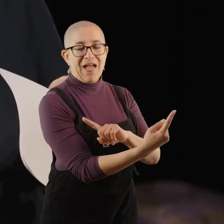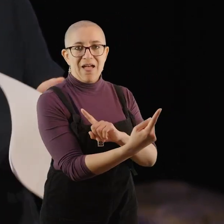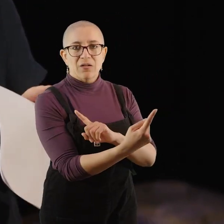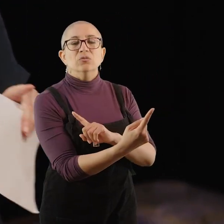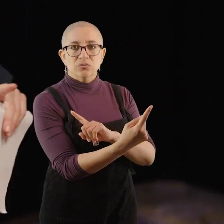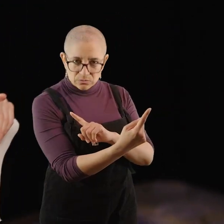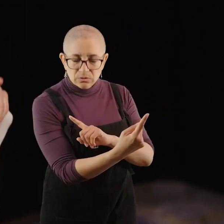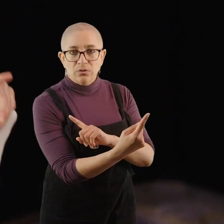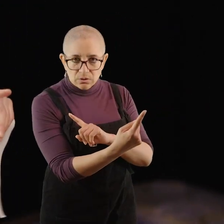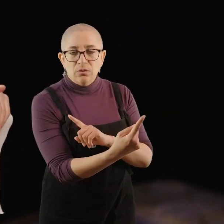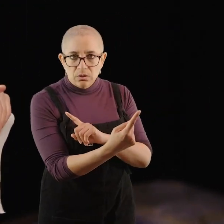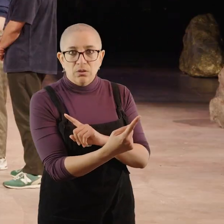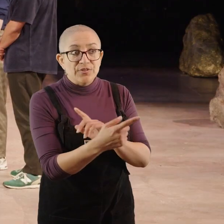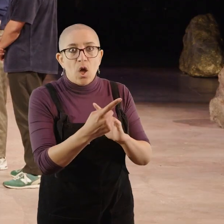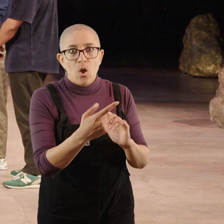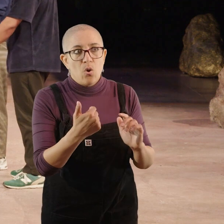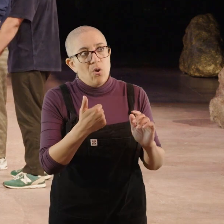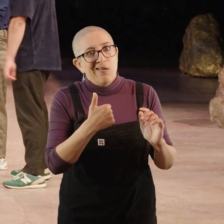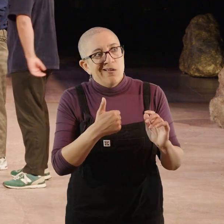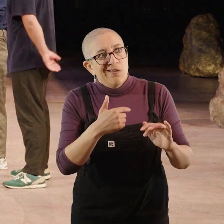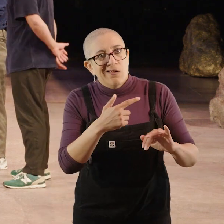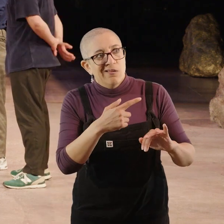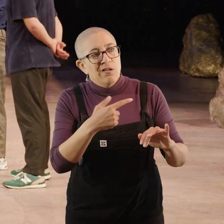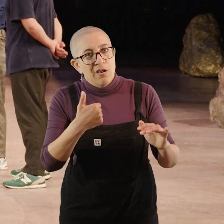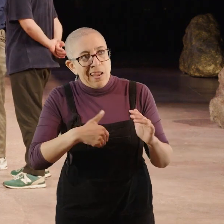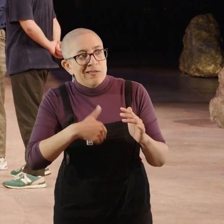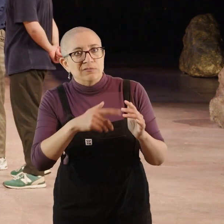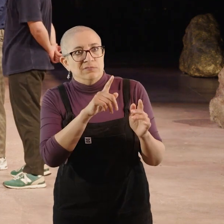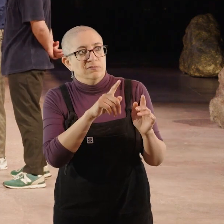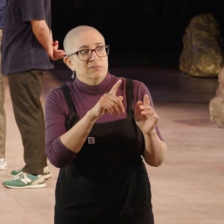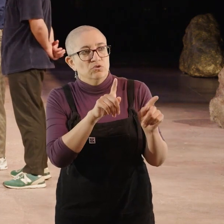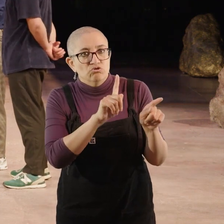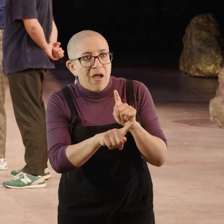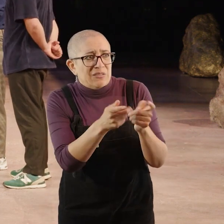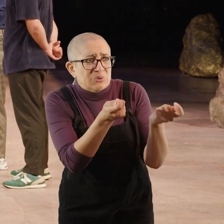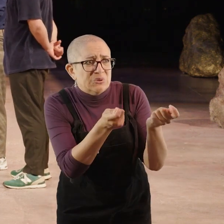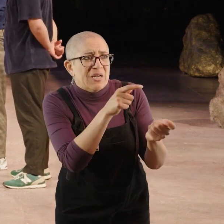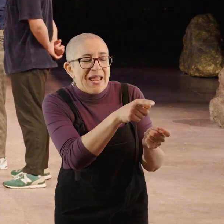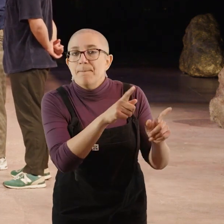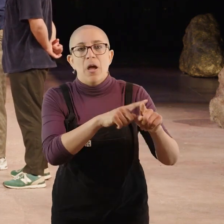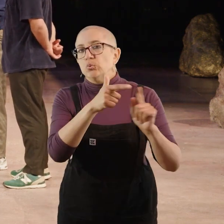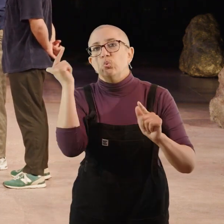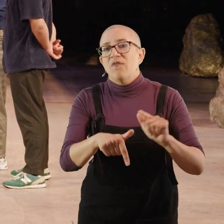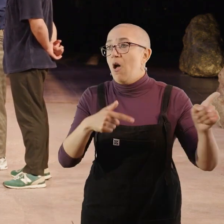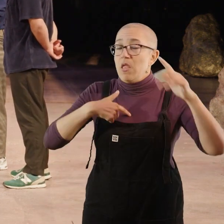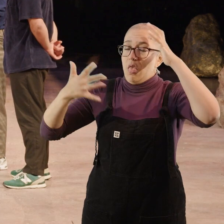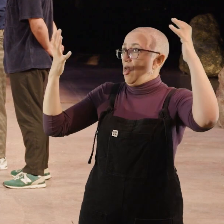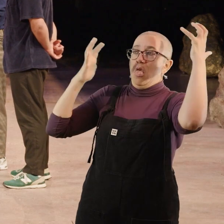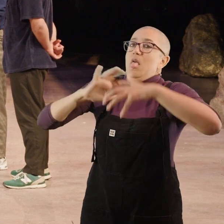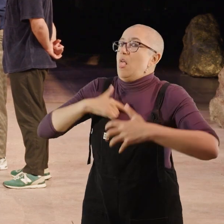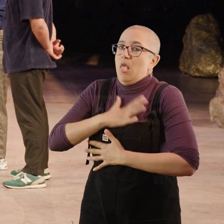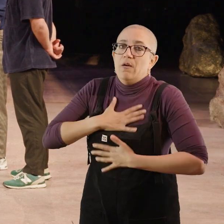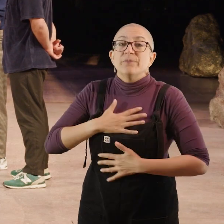trying to contain him, but actually, really, you can't. You know, it's gone beyond that. He's and like you're frightened. an